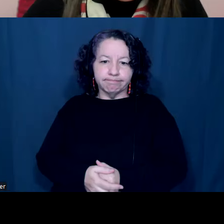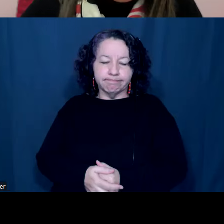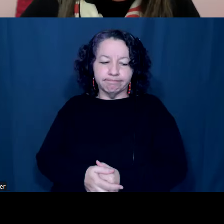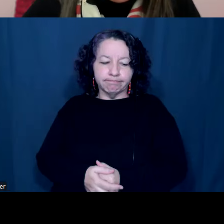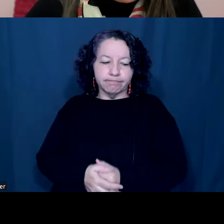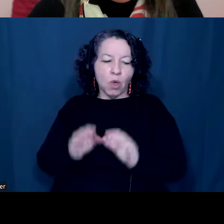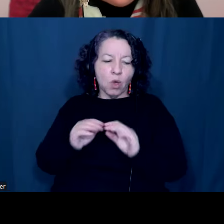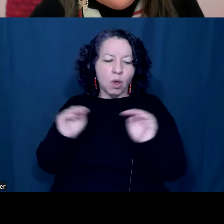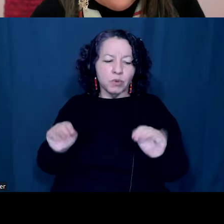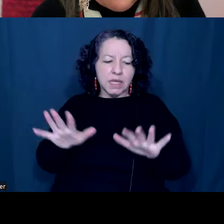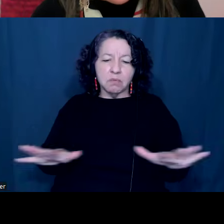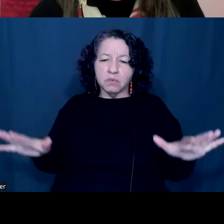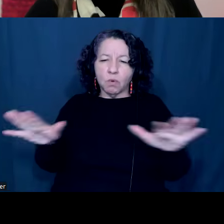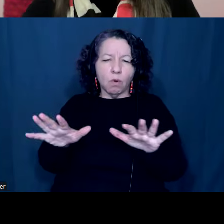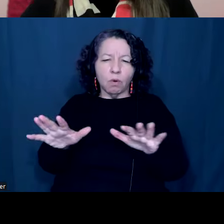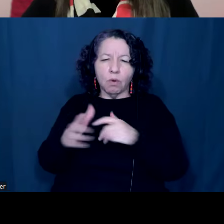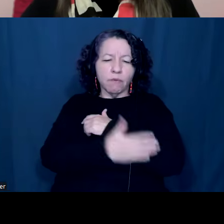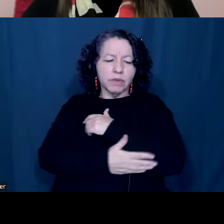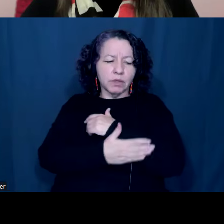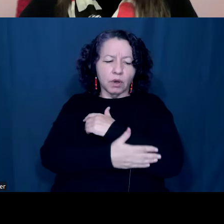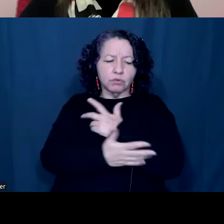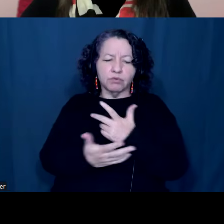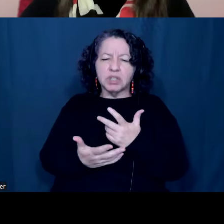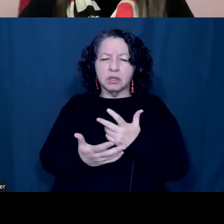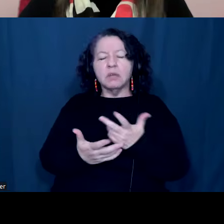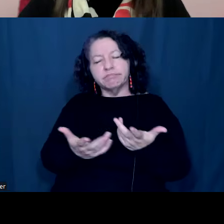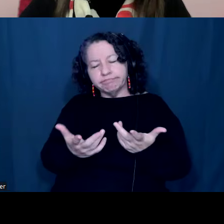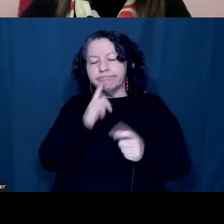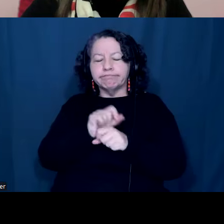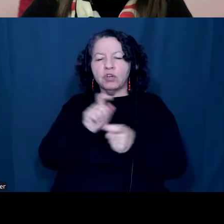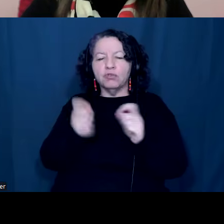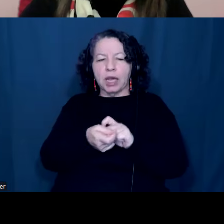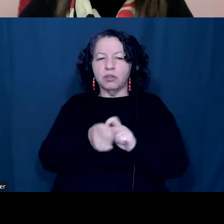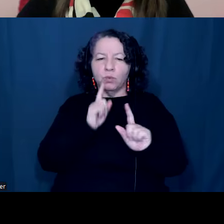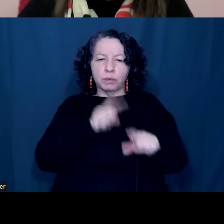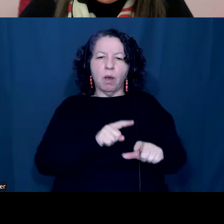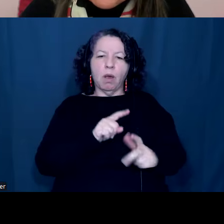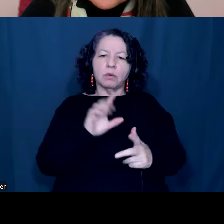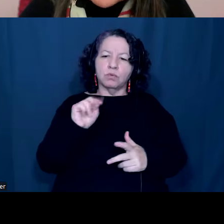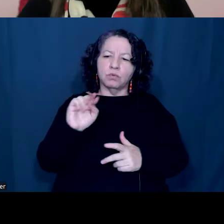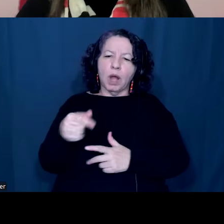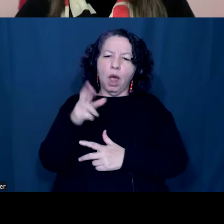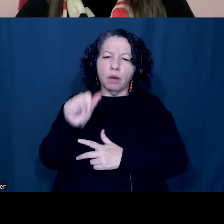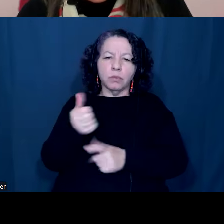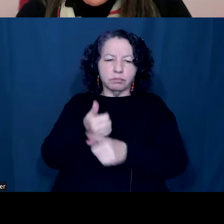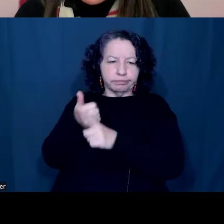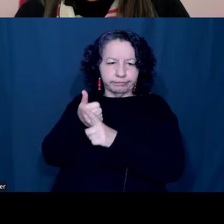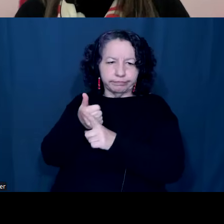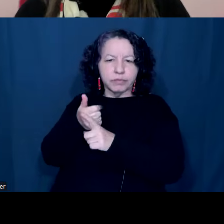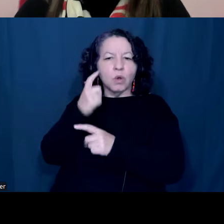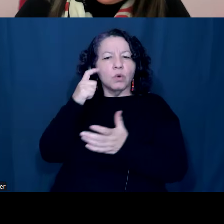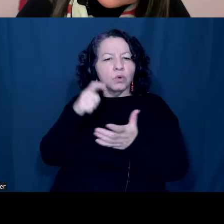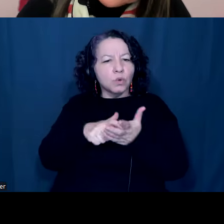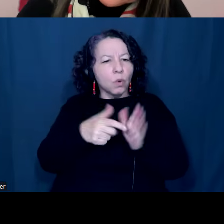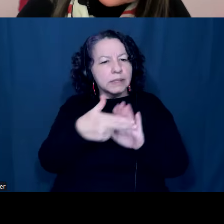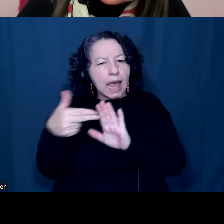Museums around the country are changing in response to NAGPRA. You may notice revised labels or